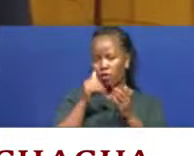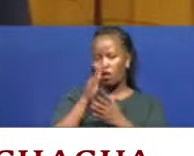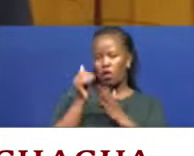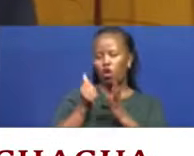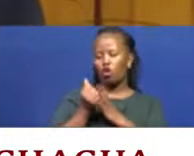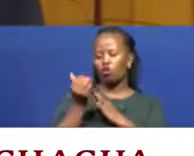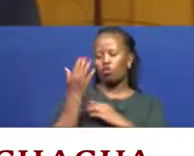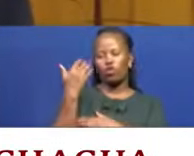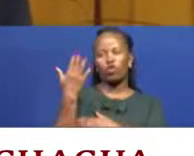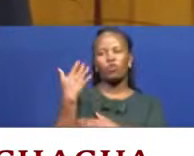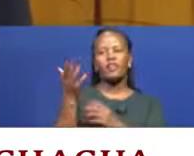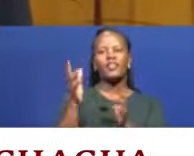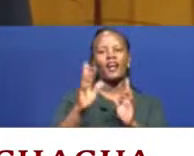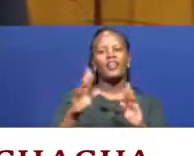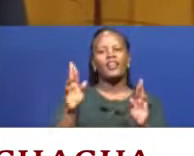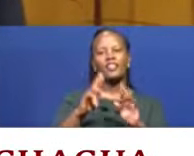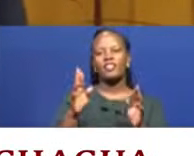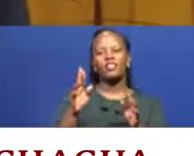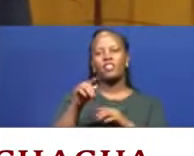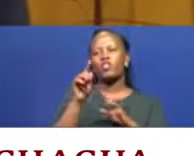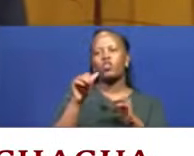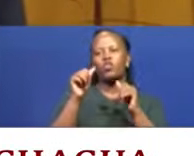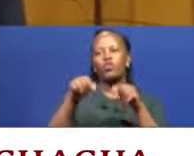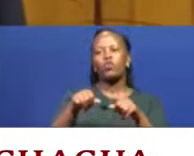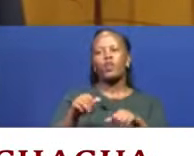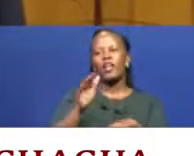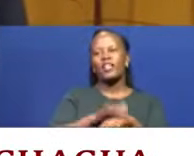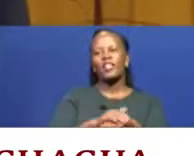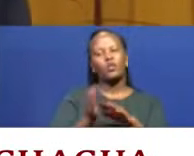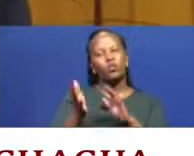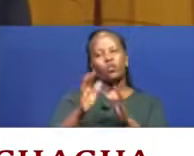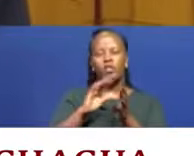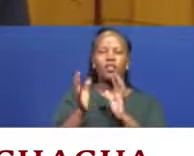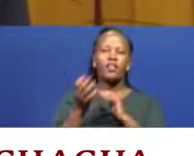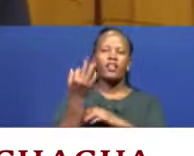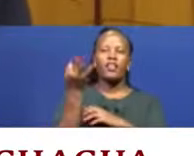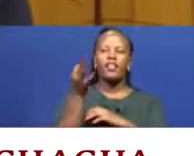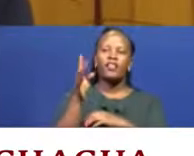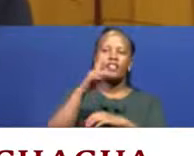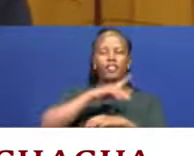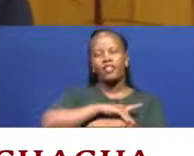actually ready. So you should be able to get them within 3 days from now.